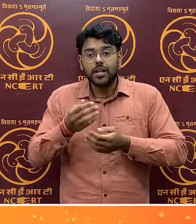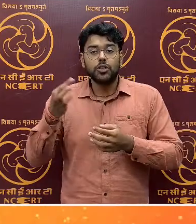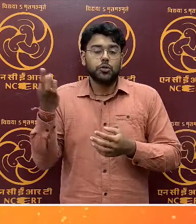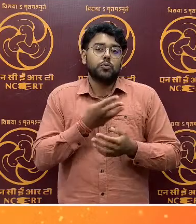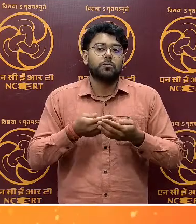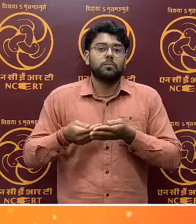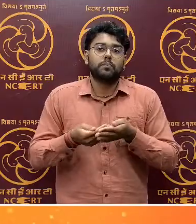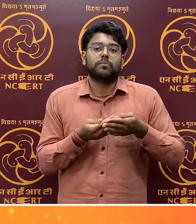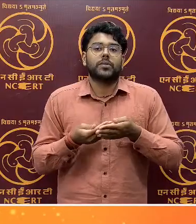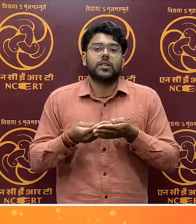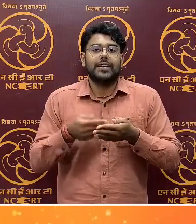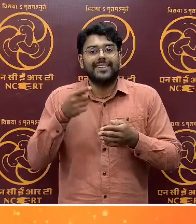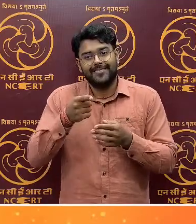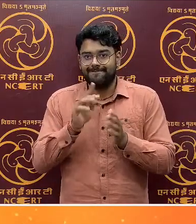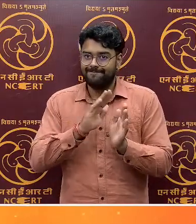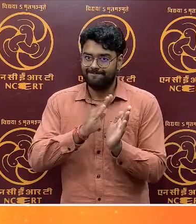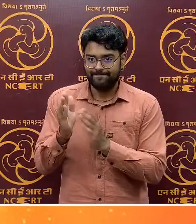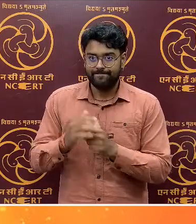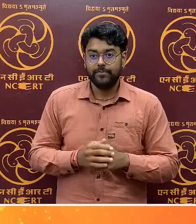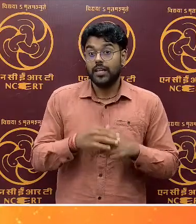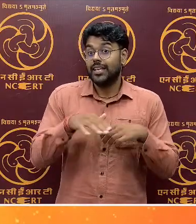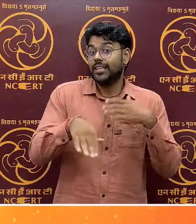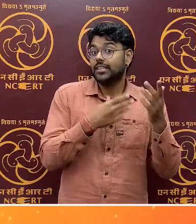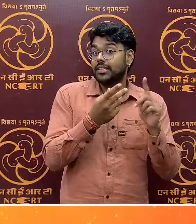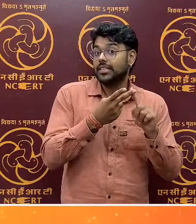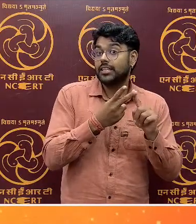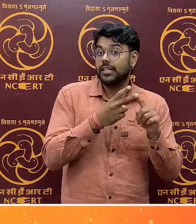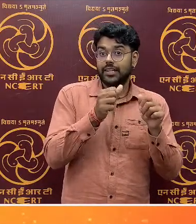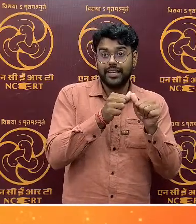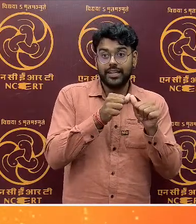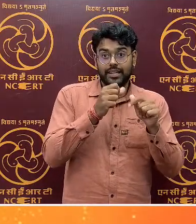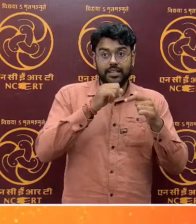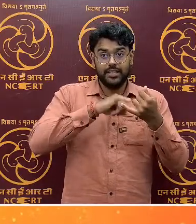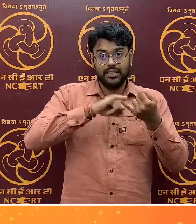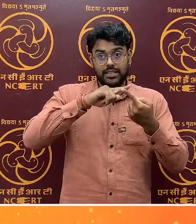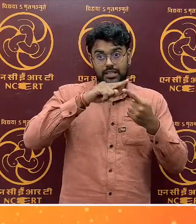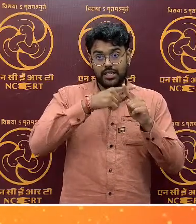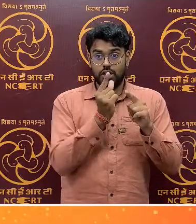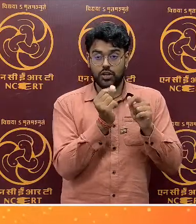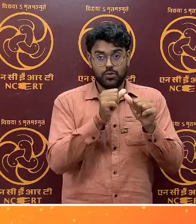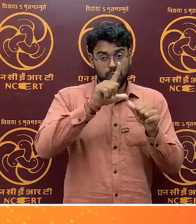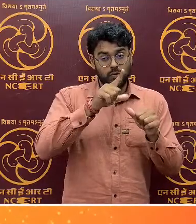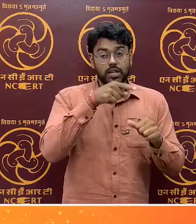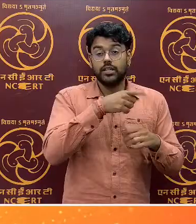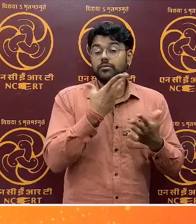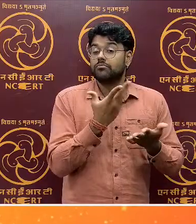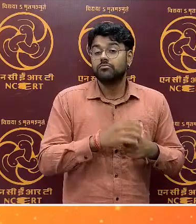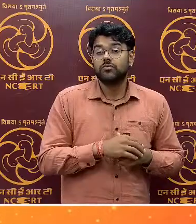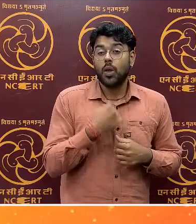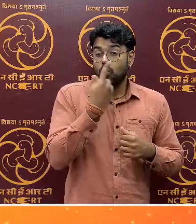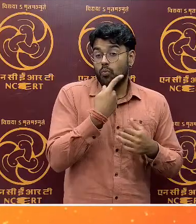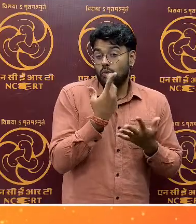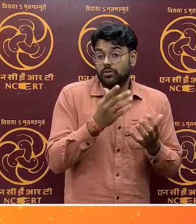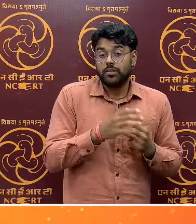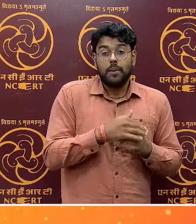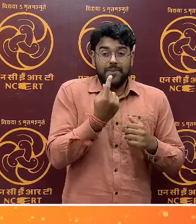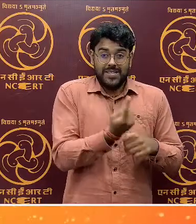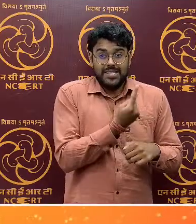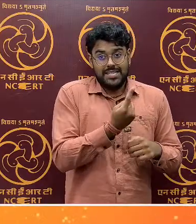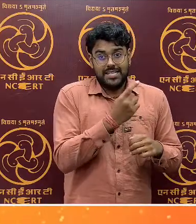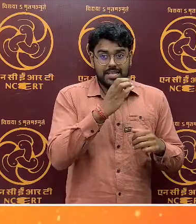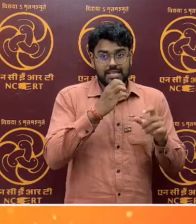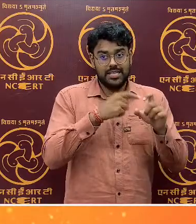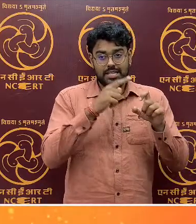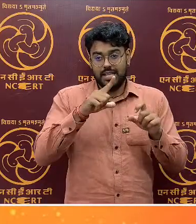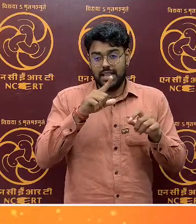Next one we have asexual reproduction. So in this method, this is basically for the organisms which are single celled